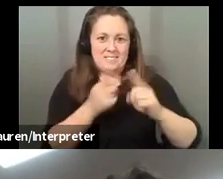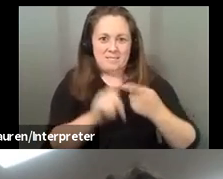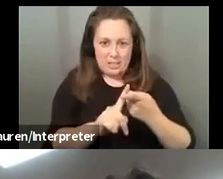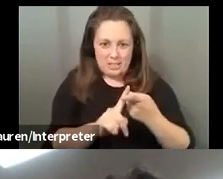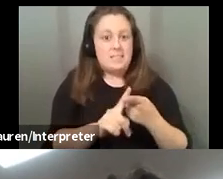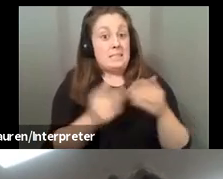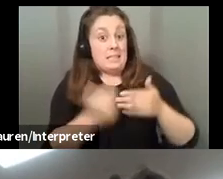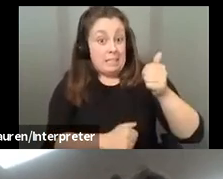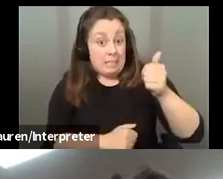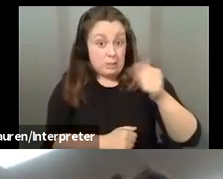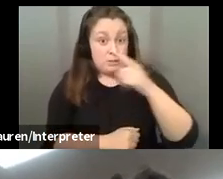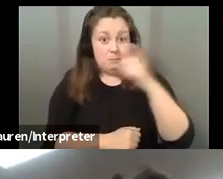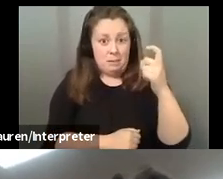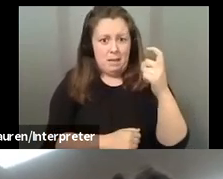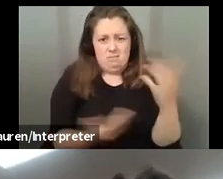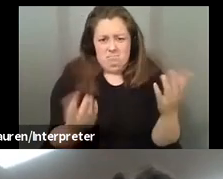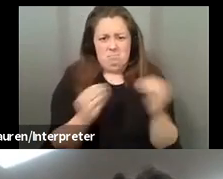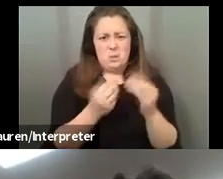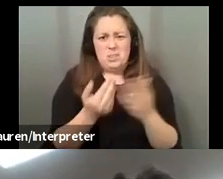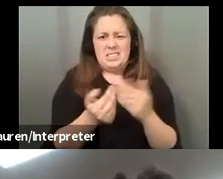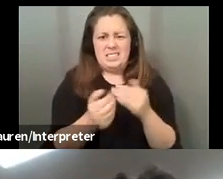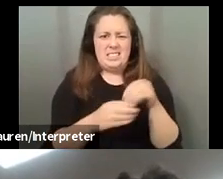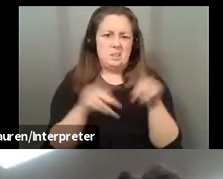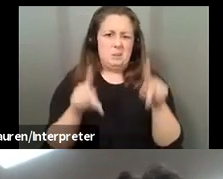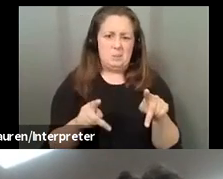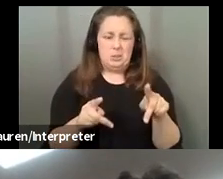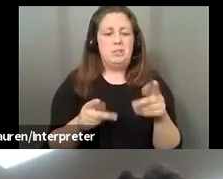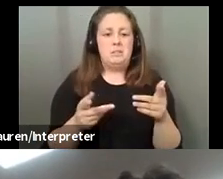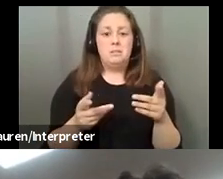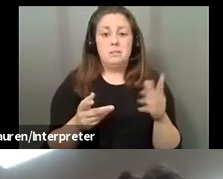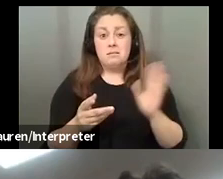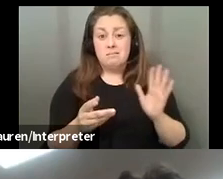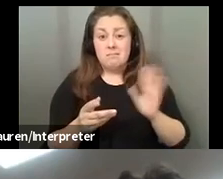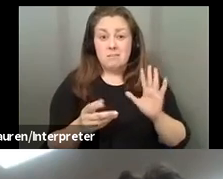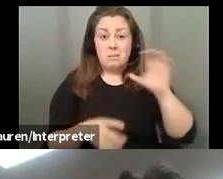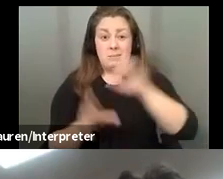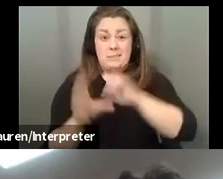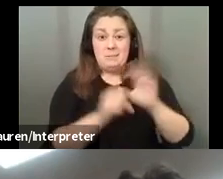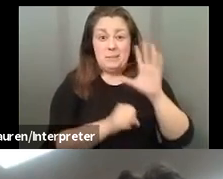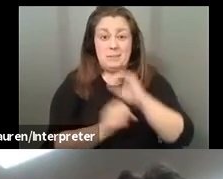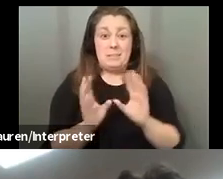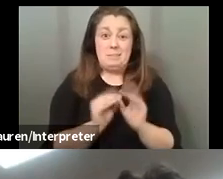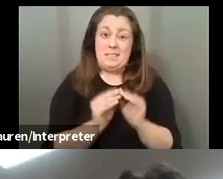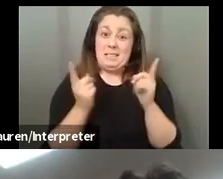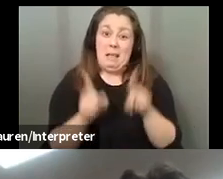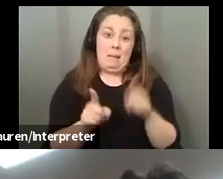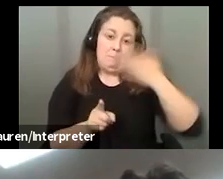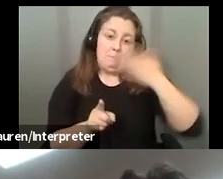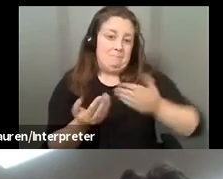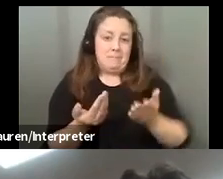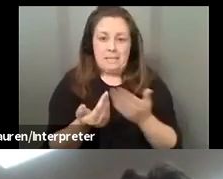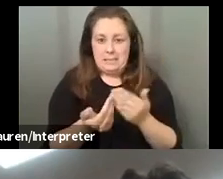It's easier because it's easier to go in person. I kept missing some meetings when we were remote. Didn't we all? I am glad